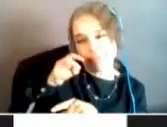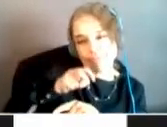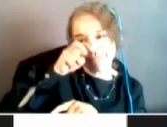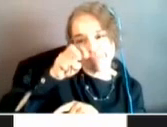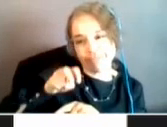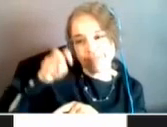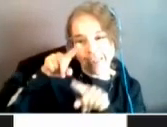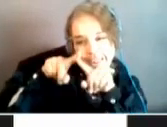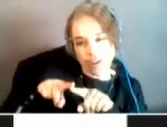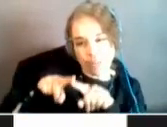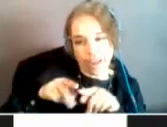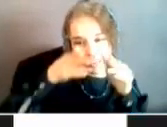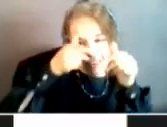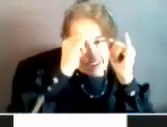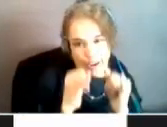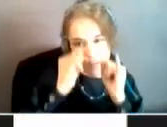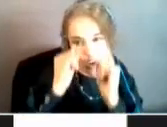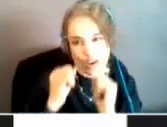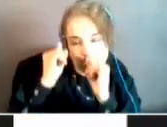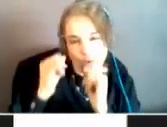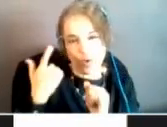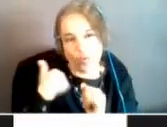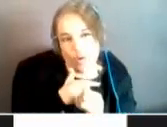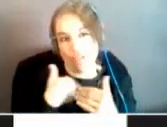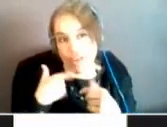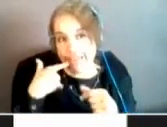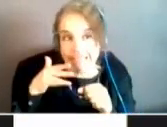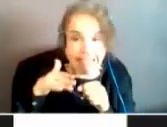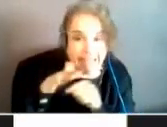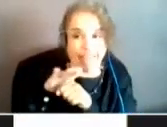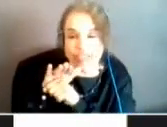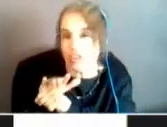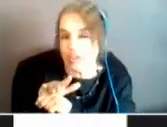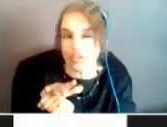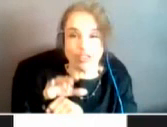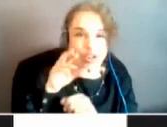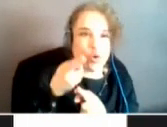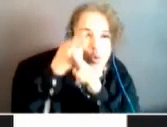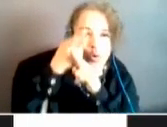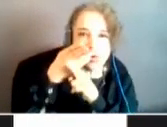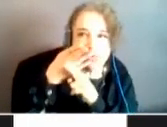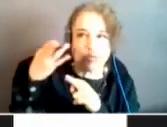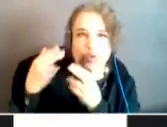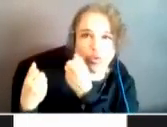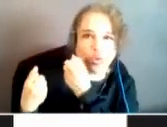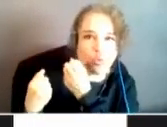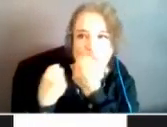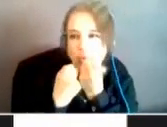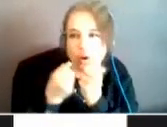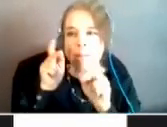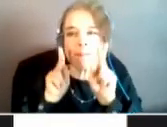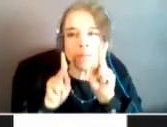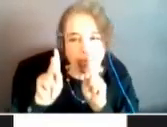it just depends. Do you have, you know, do we have enough sorts of support for